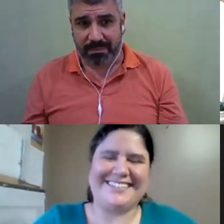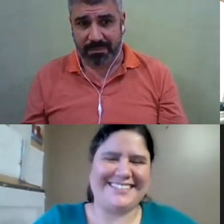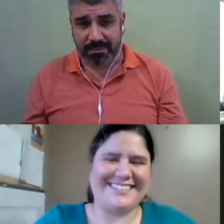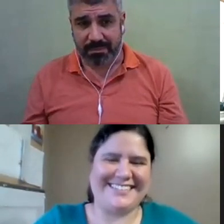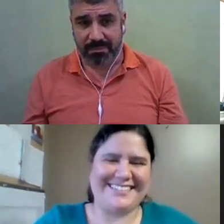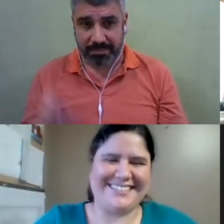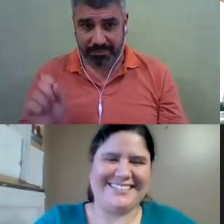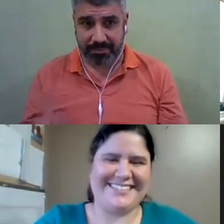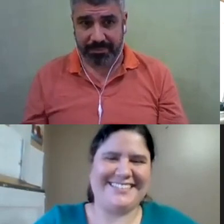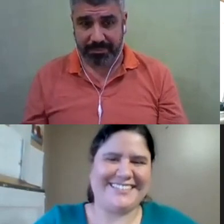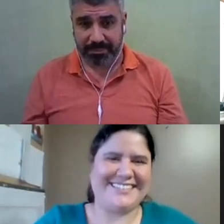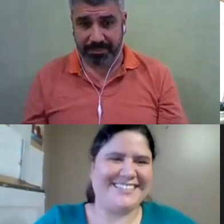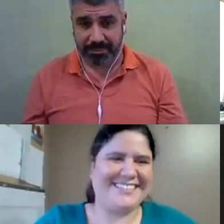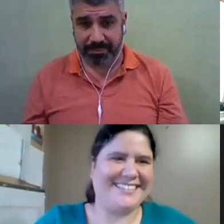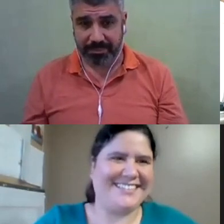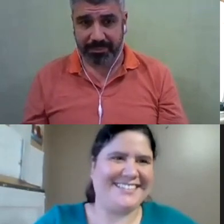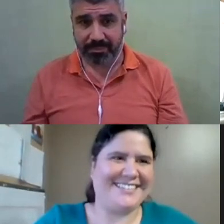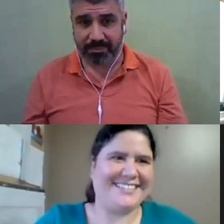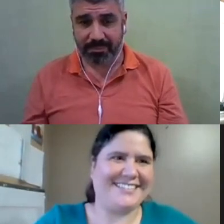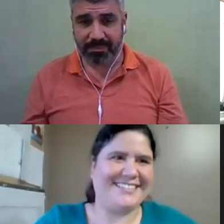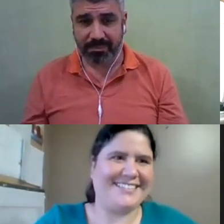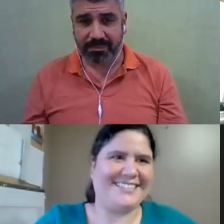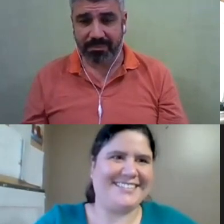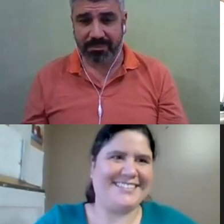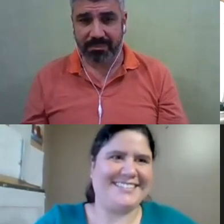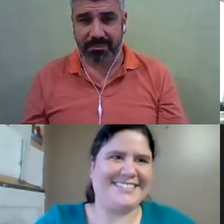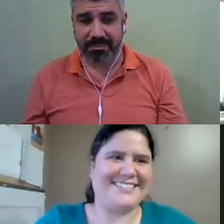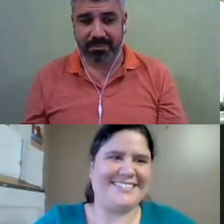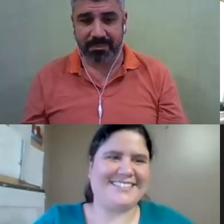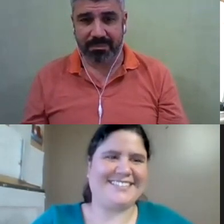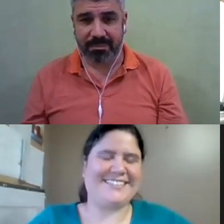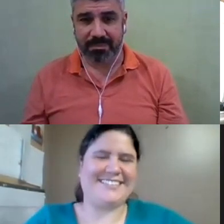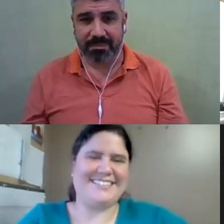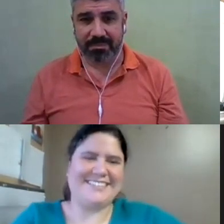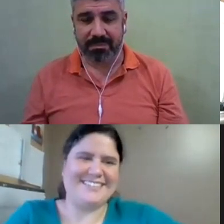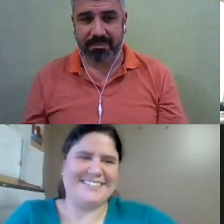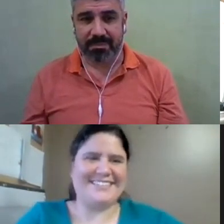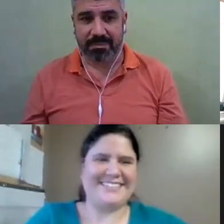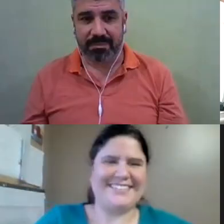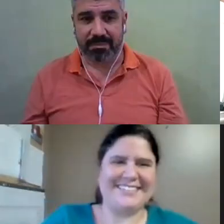Okay. Yes. All right. So okay. Now we can go back.